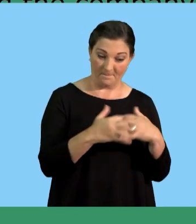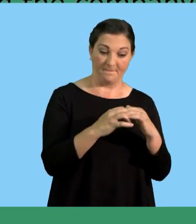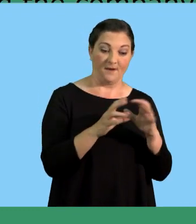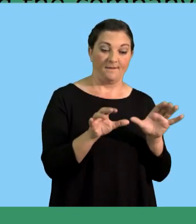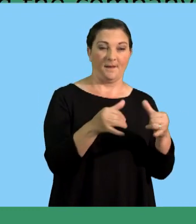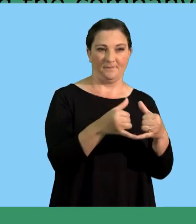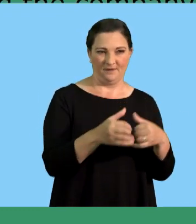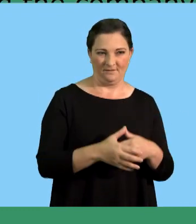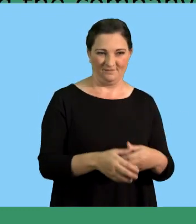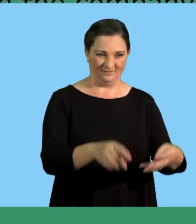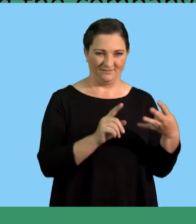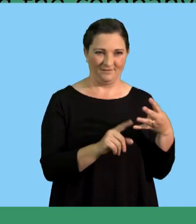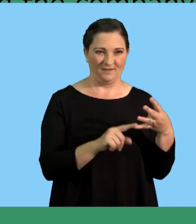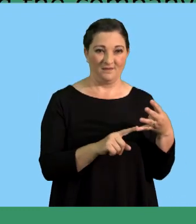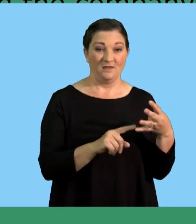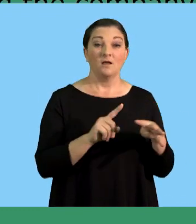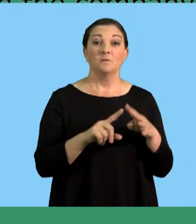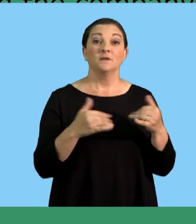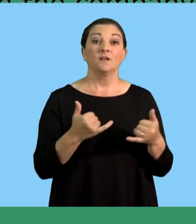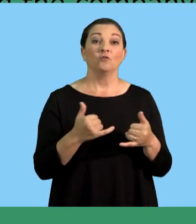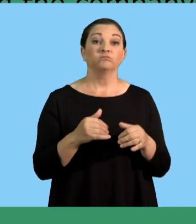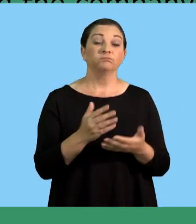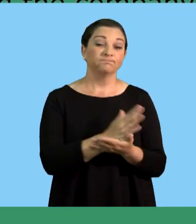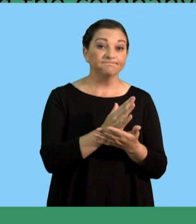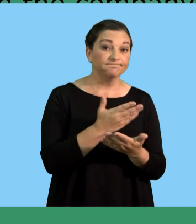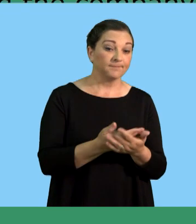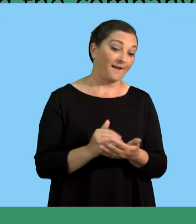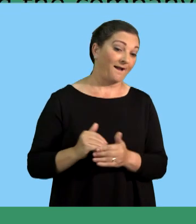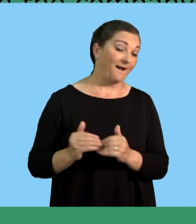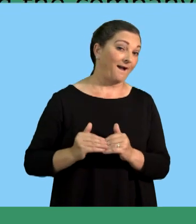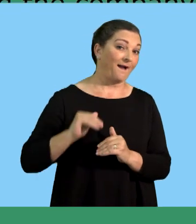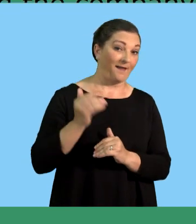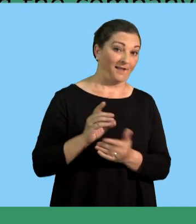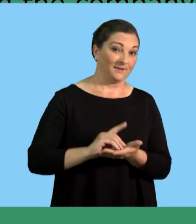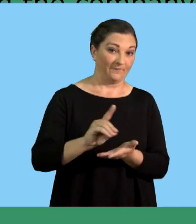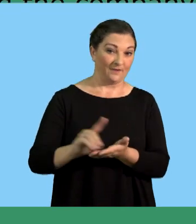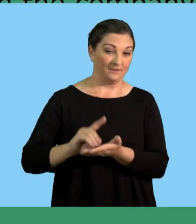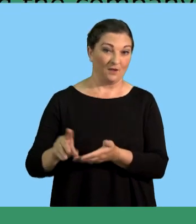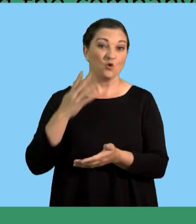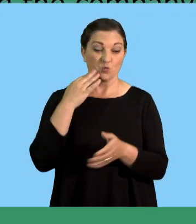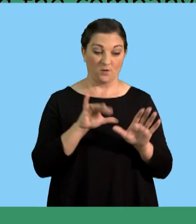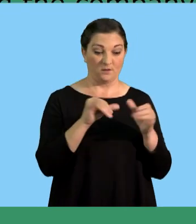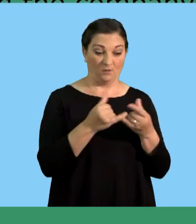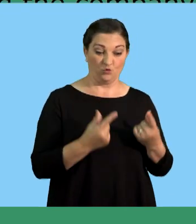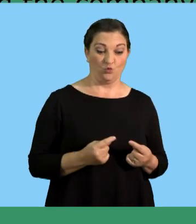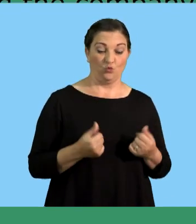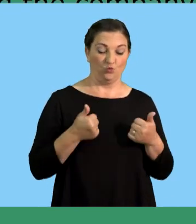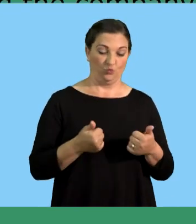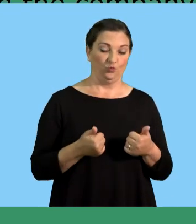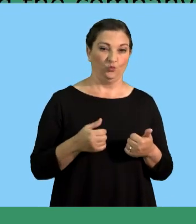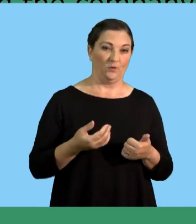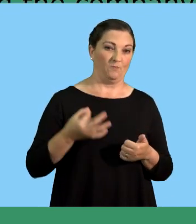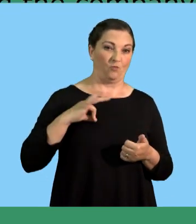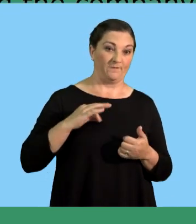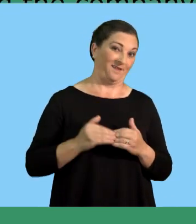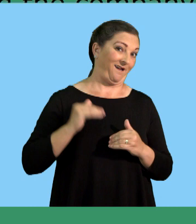then the last part is that the shareholders may receive higher dividends when the company has made larger profits. So